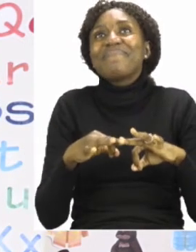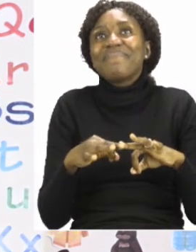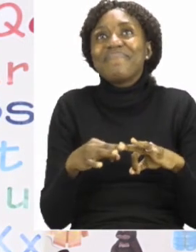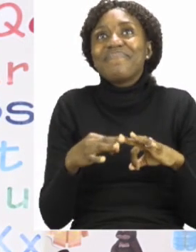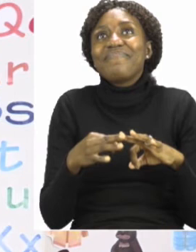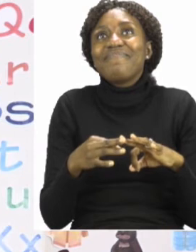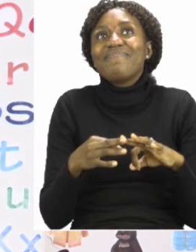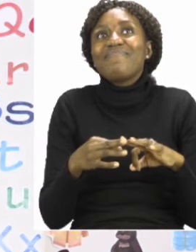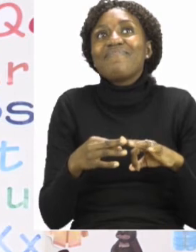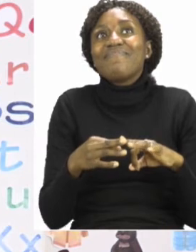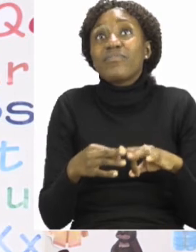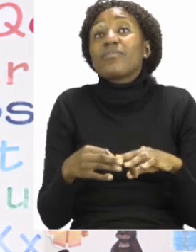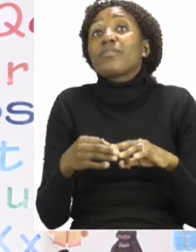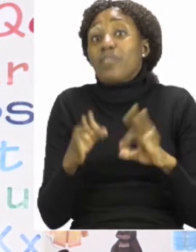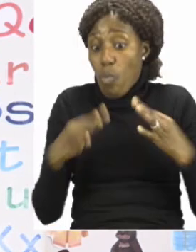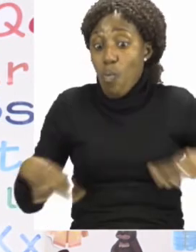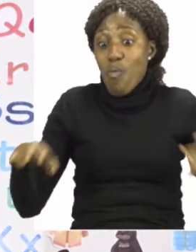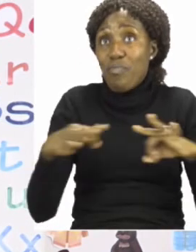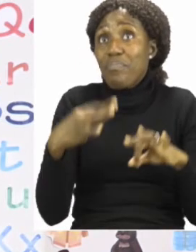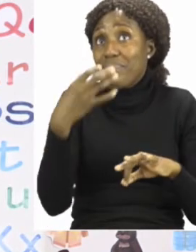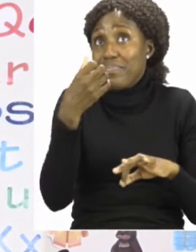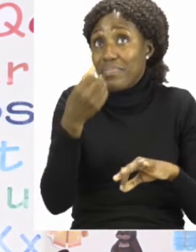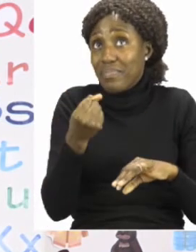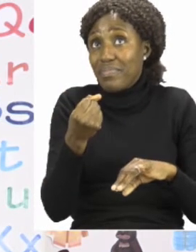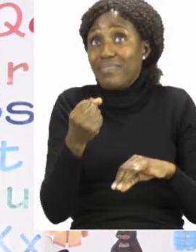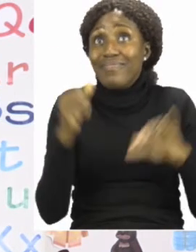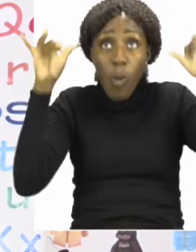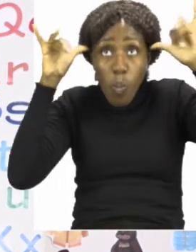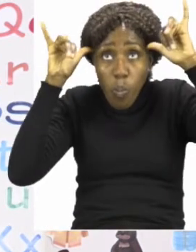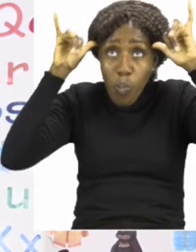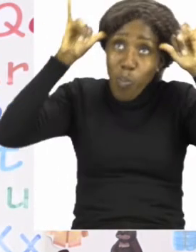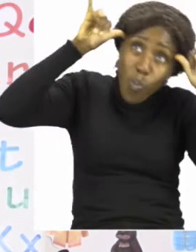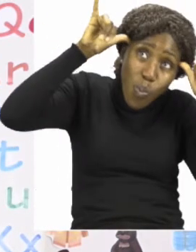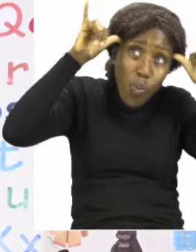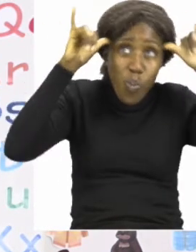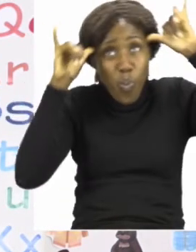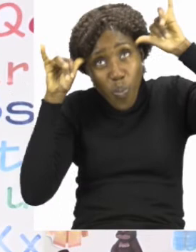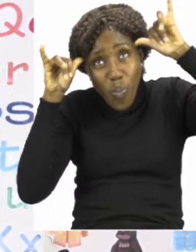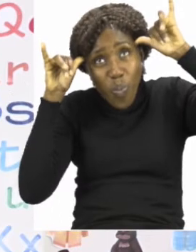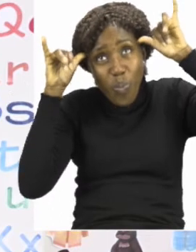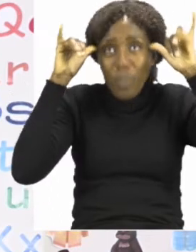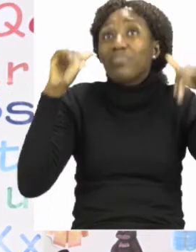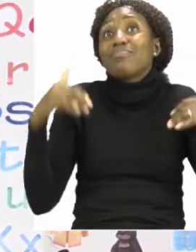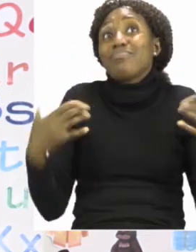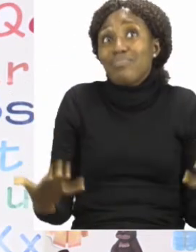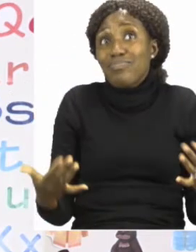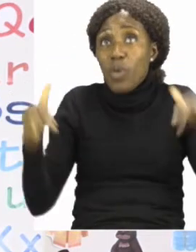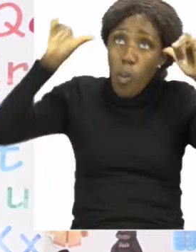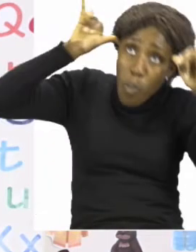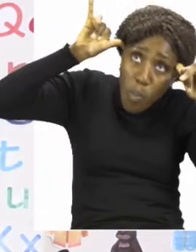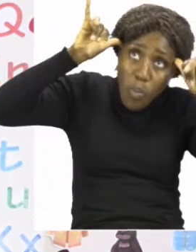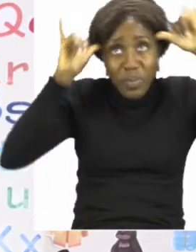E-I-E-I-O. And on that farm he had some cows, E-I-E-I-O. With a moo